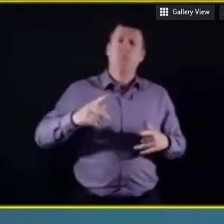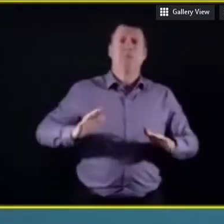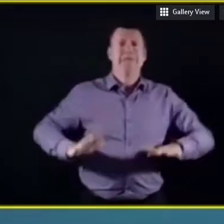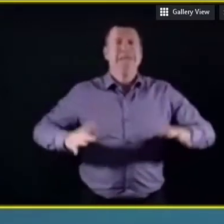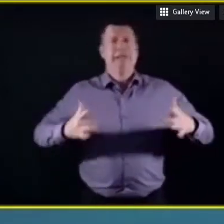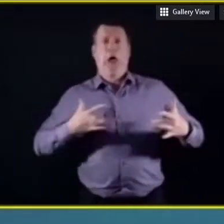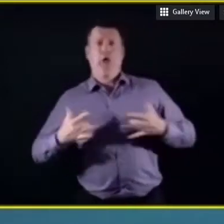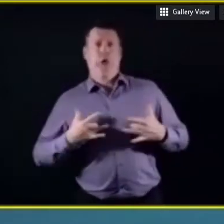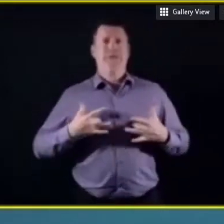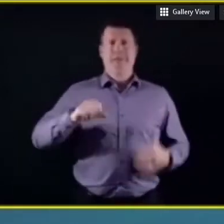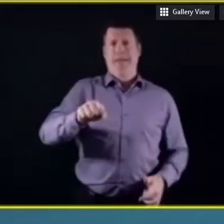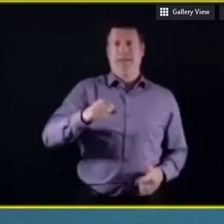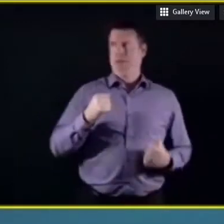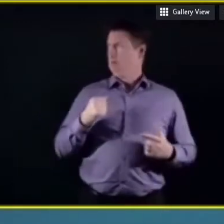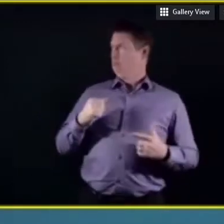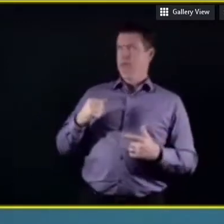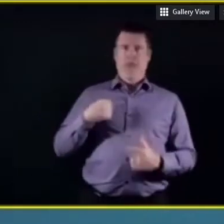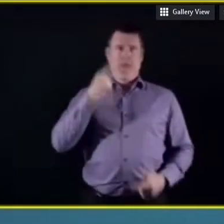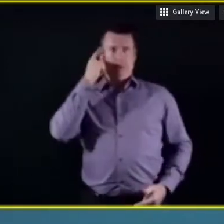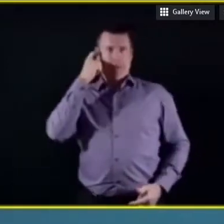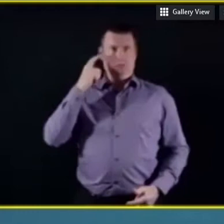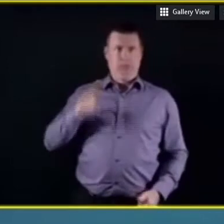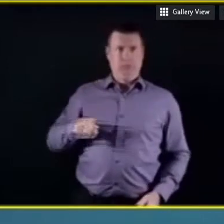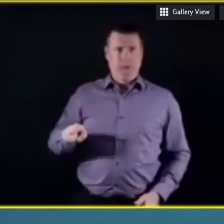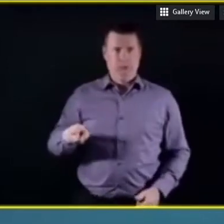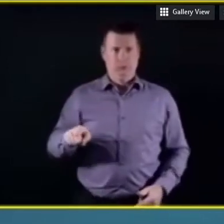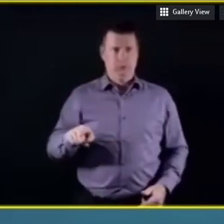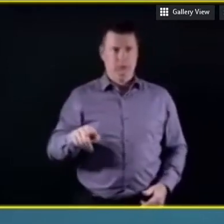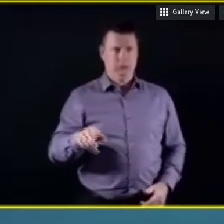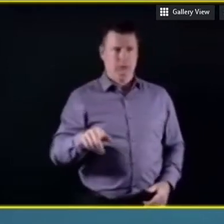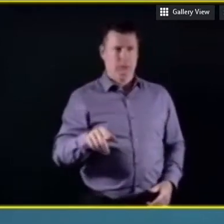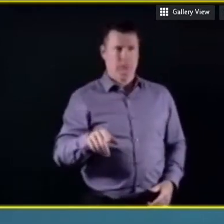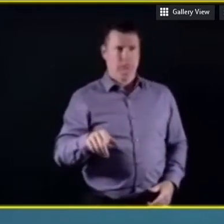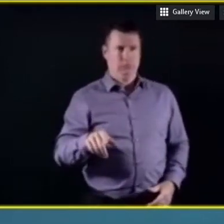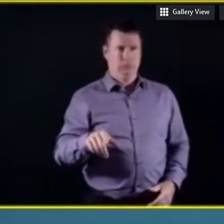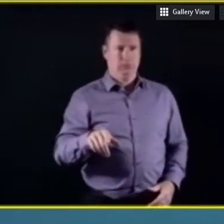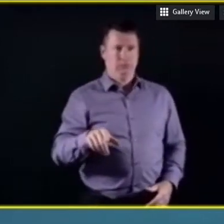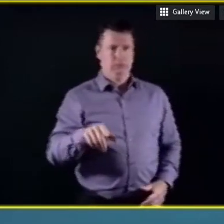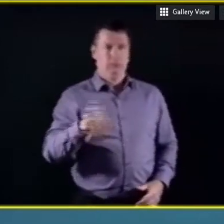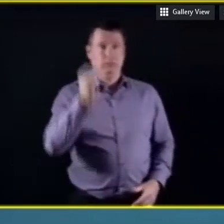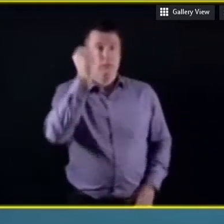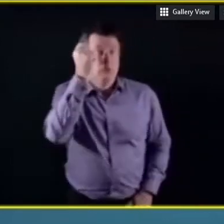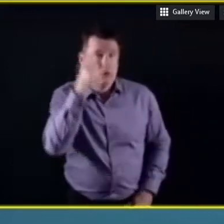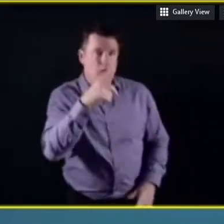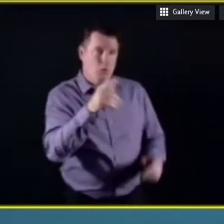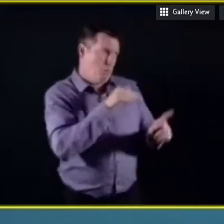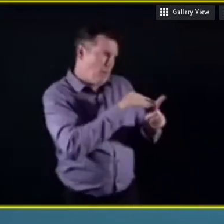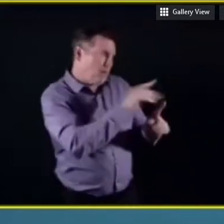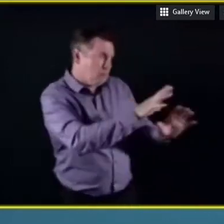my family and not worry about that. So I've told patients that they find that reassuring.